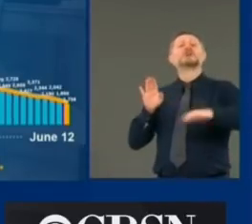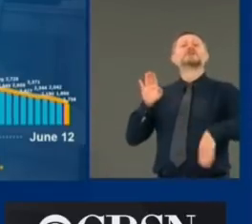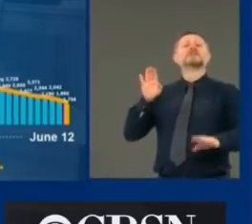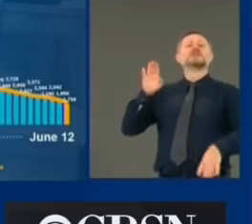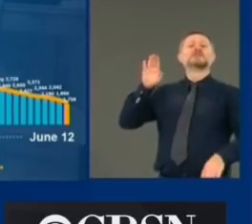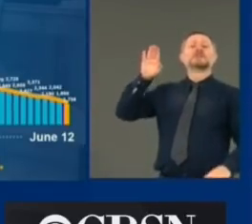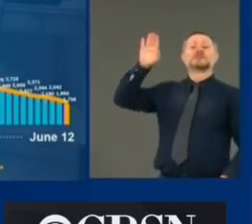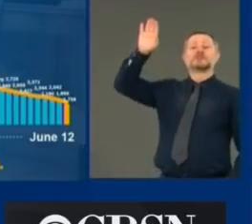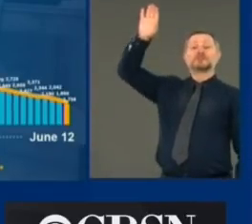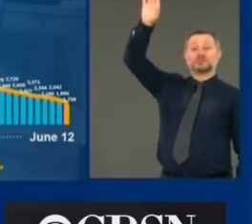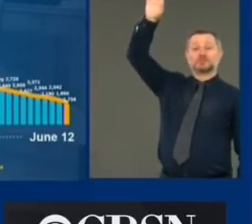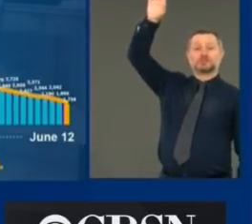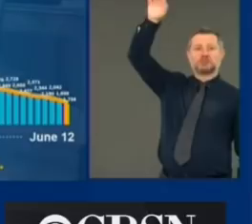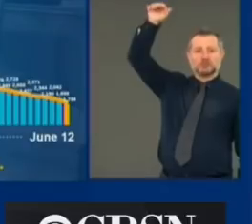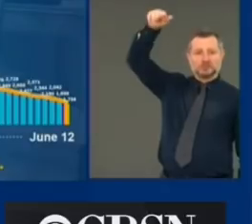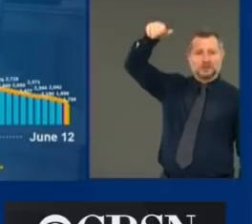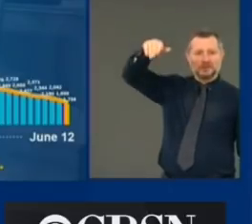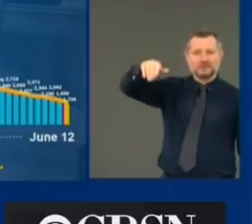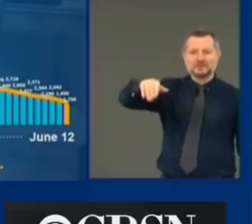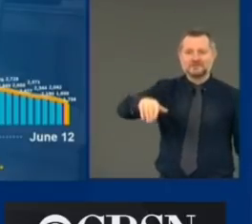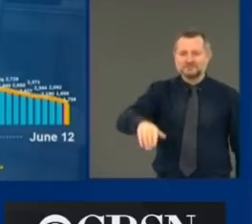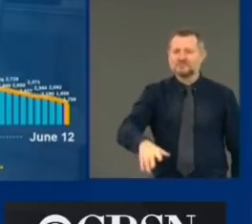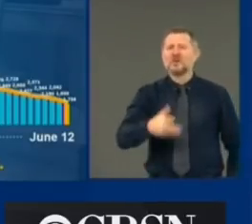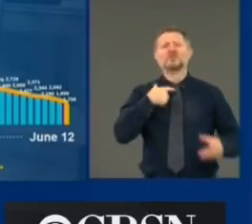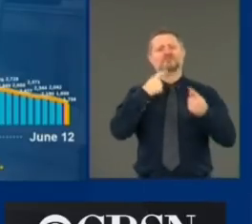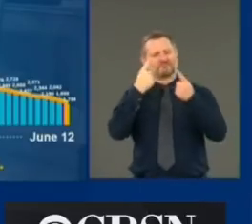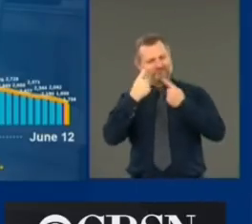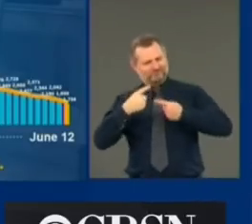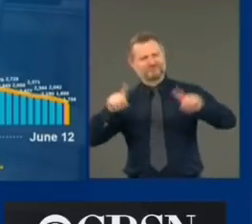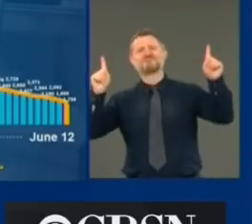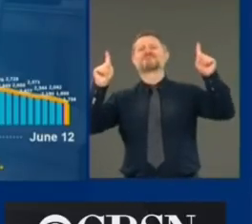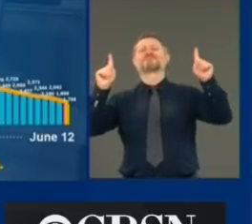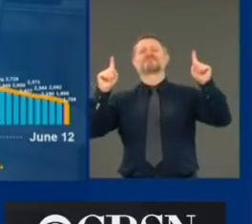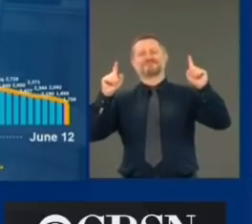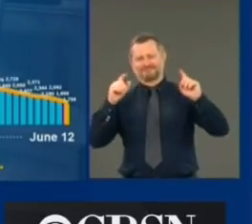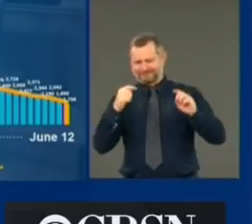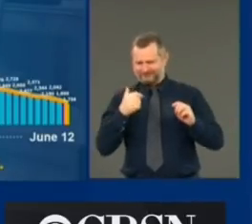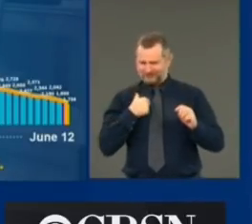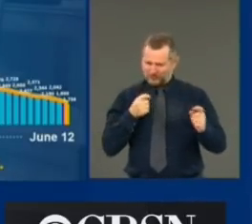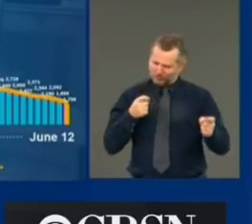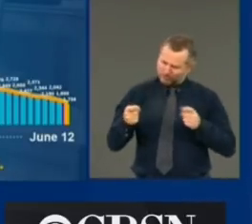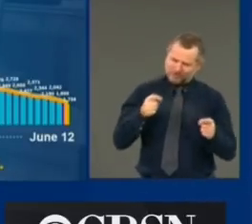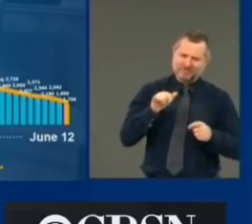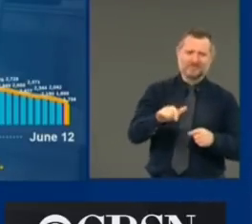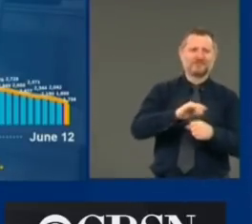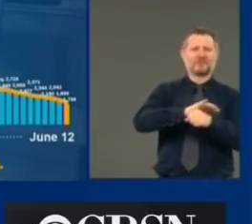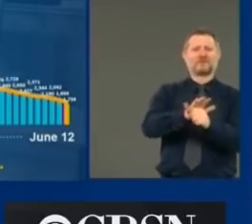So we've done it. We have tamed the beast. We are now